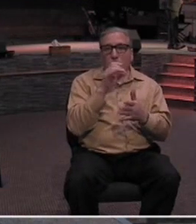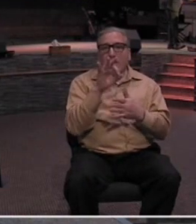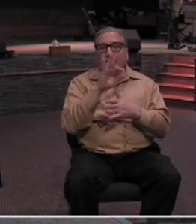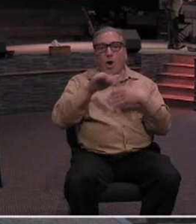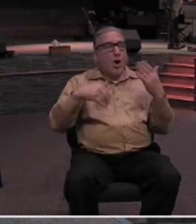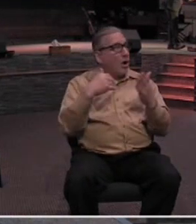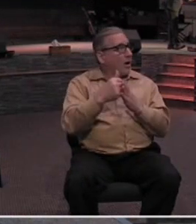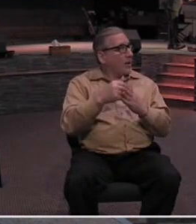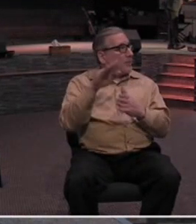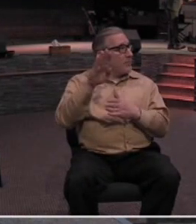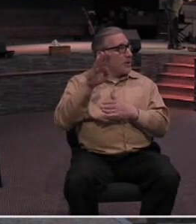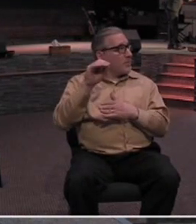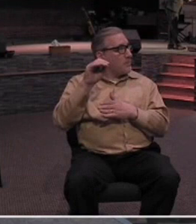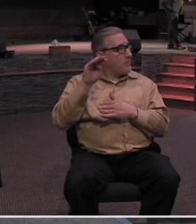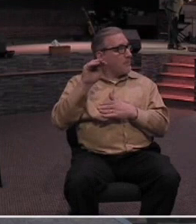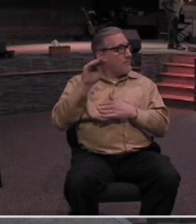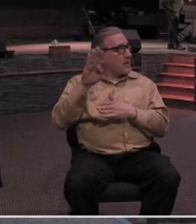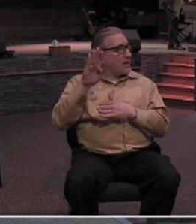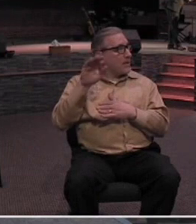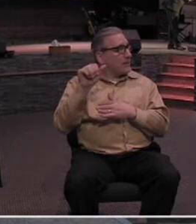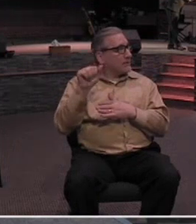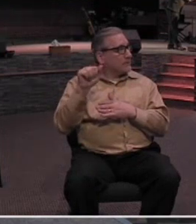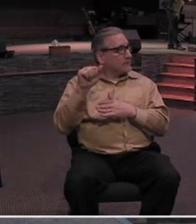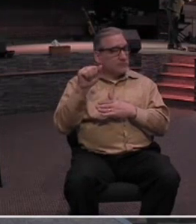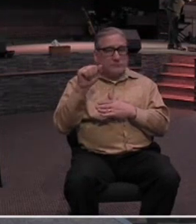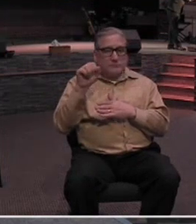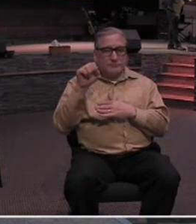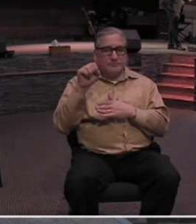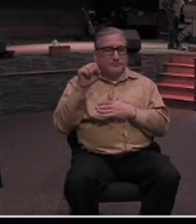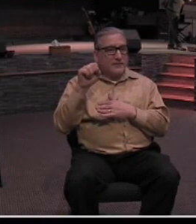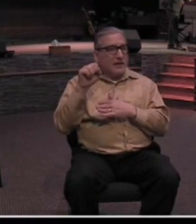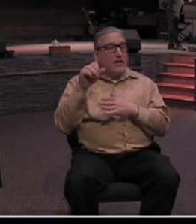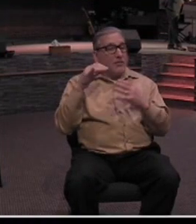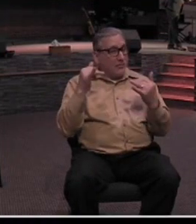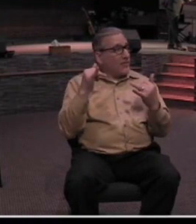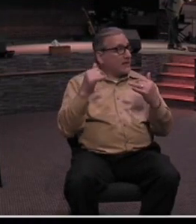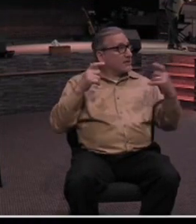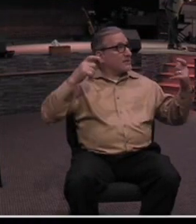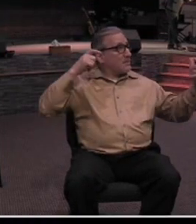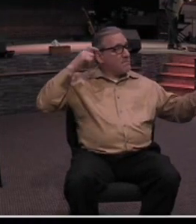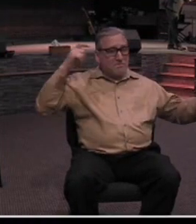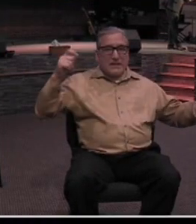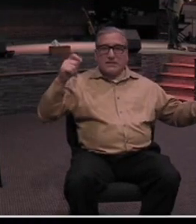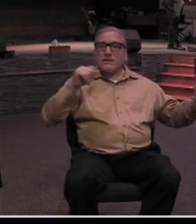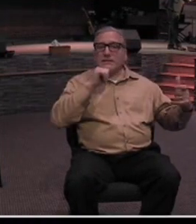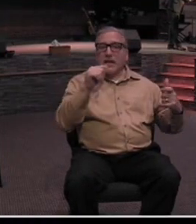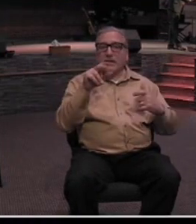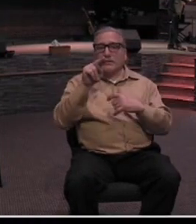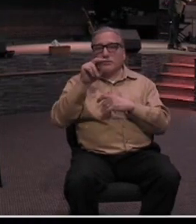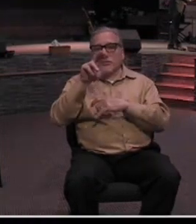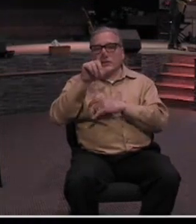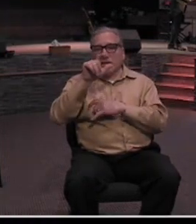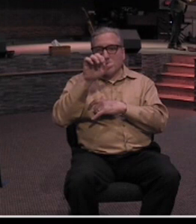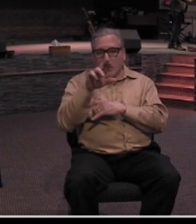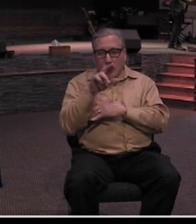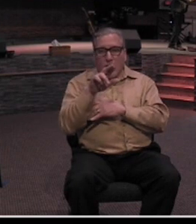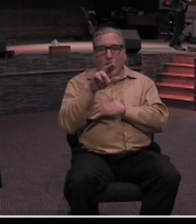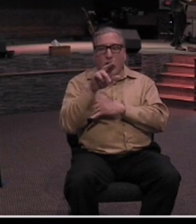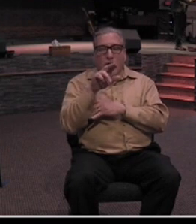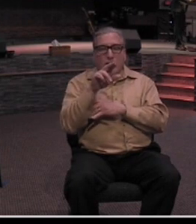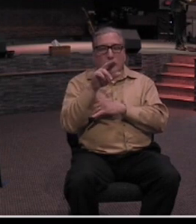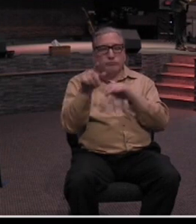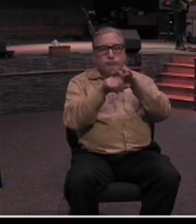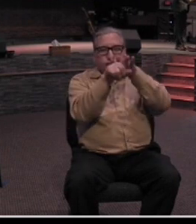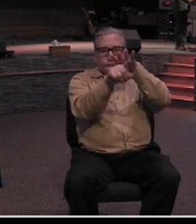all bombs. The U.S. Air Force has described it as its largest non-nuclear conventional weapon,